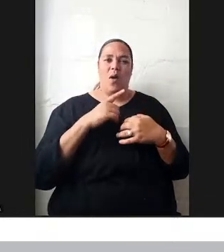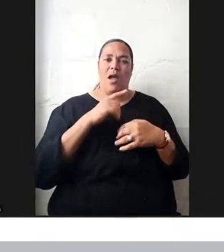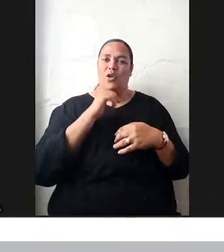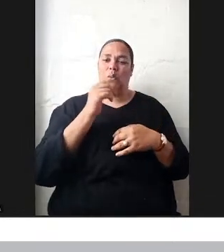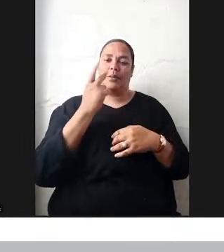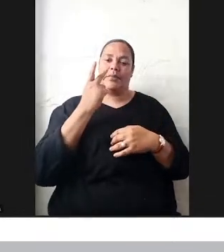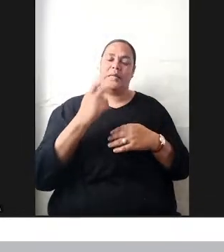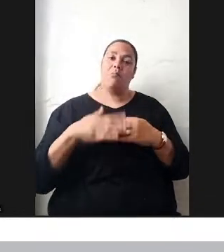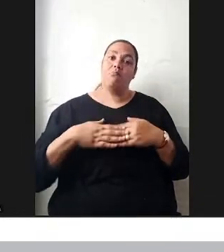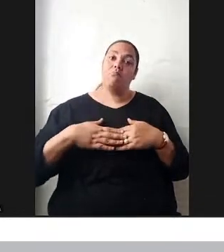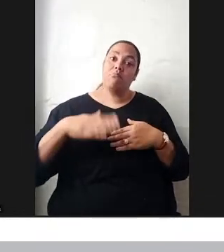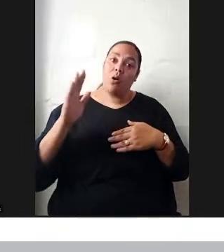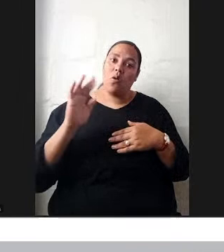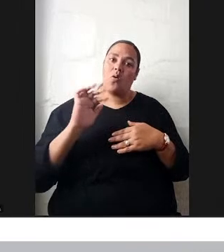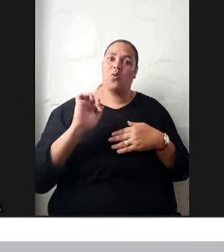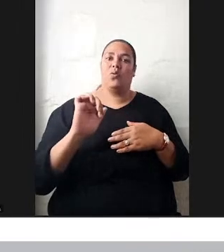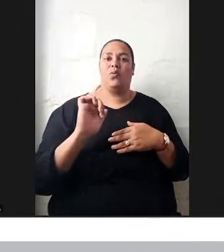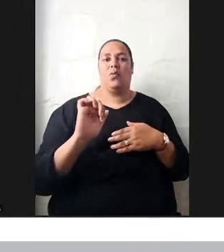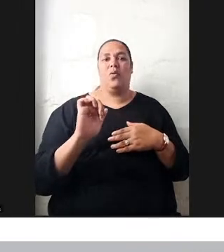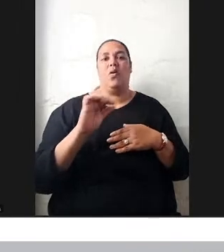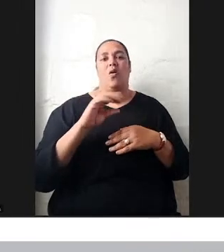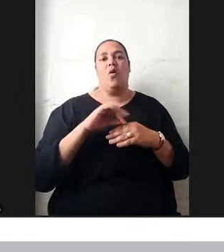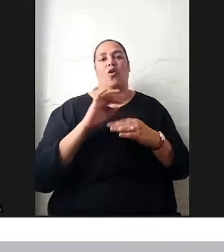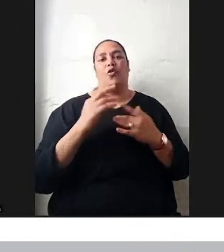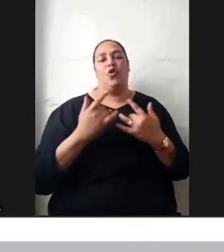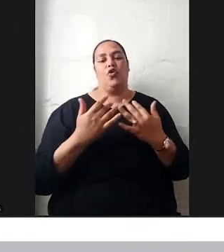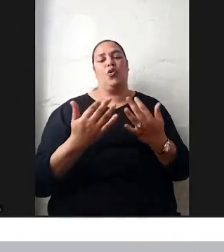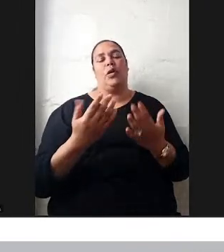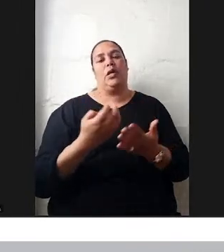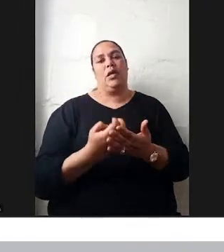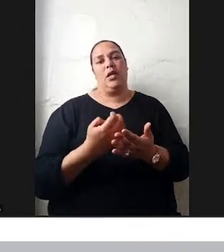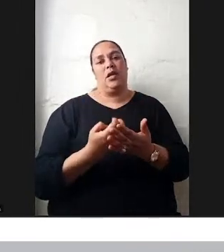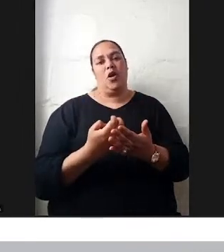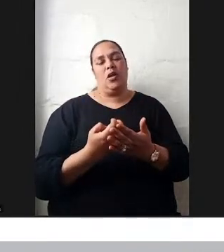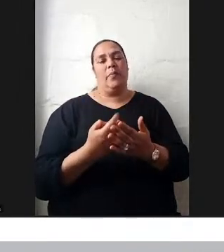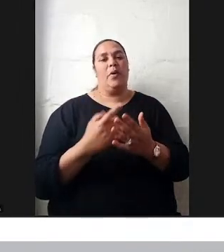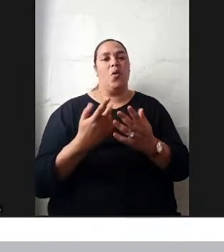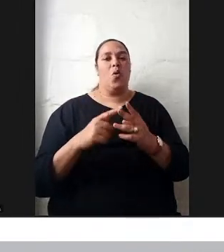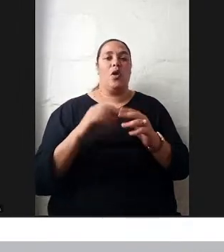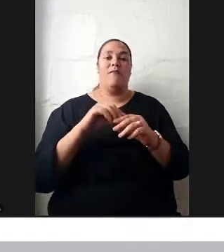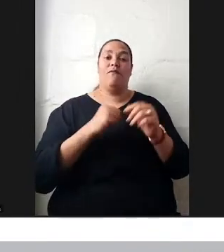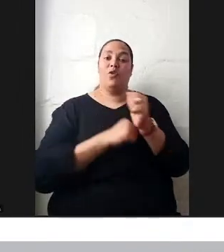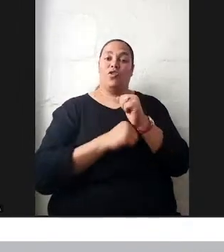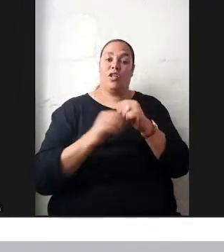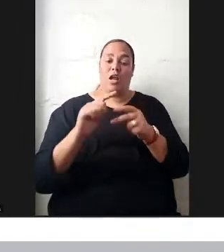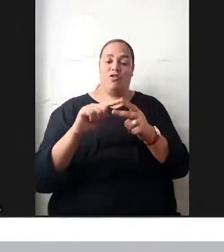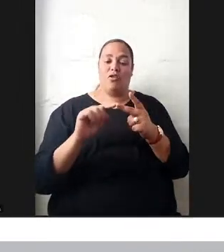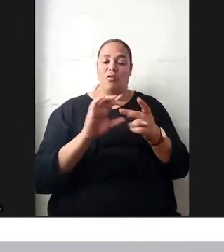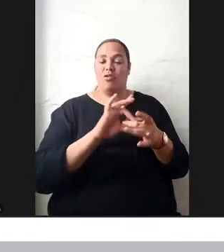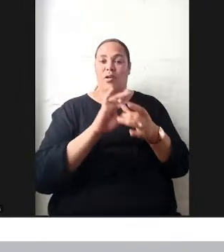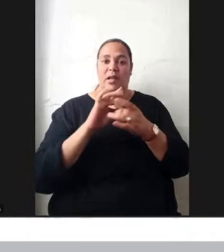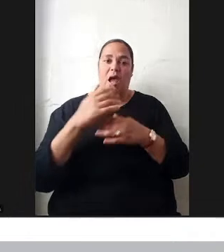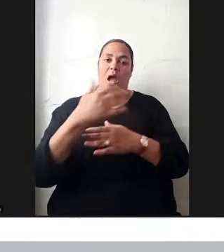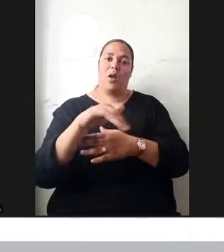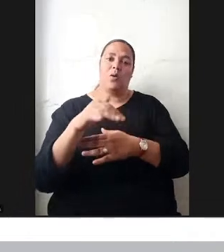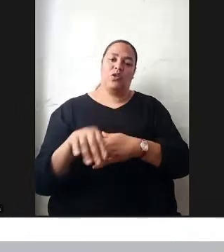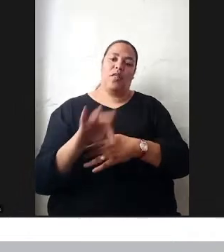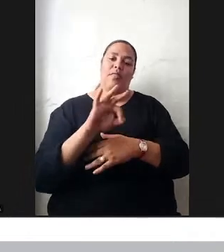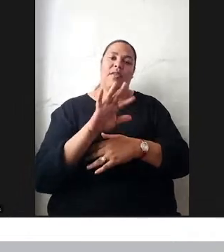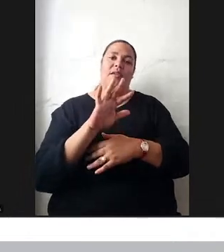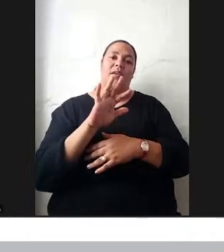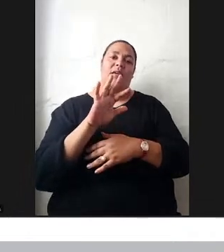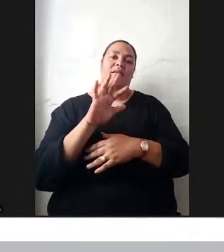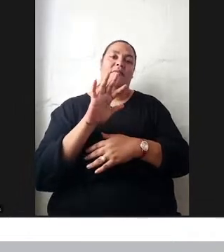more on the green economy, on the infrastructure related outside of the 355 artisan